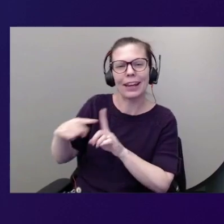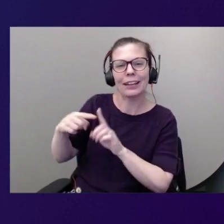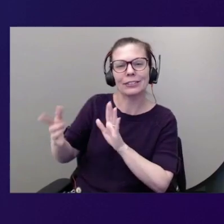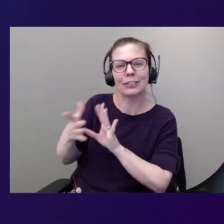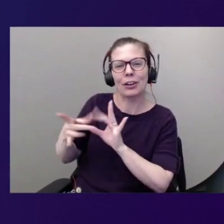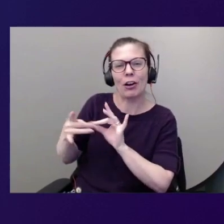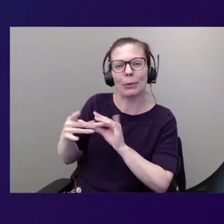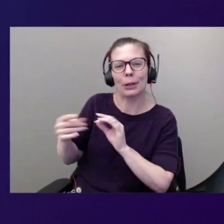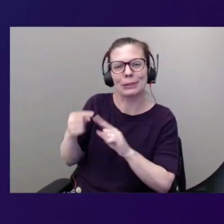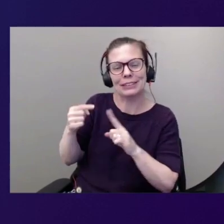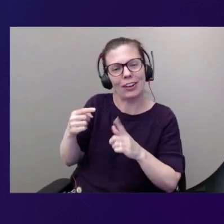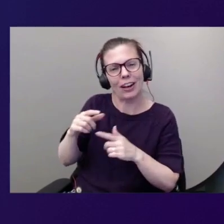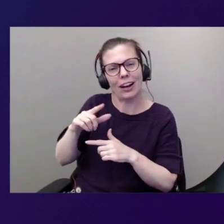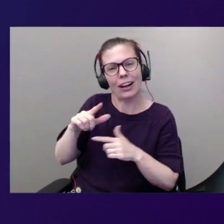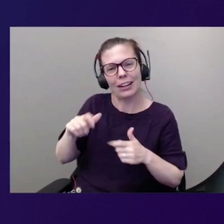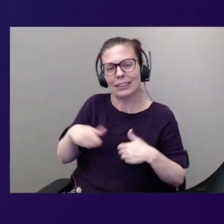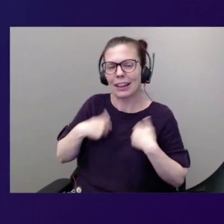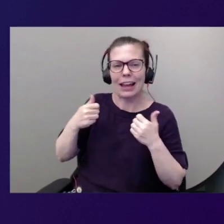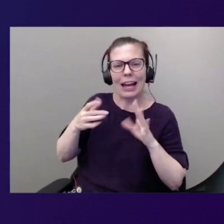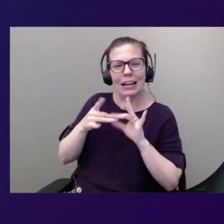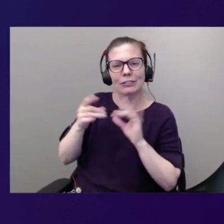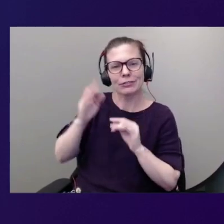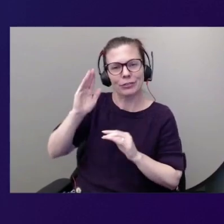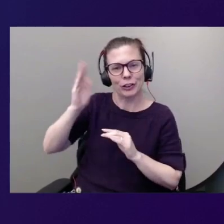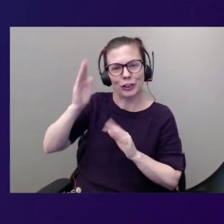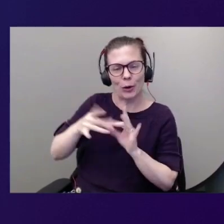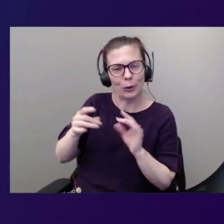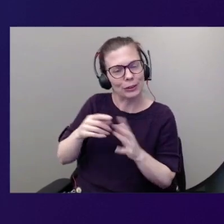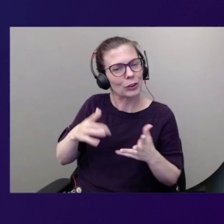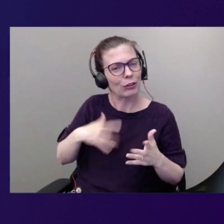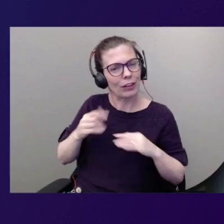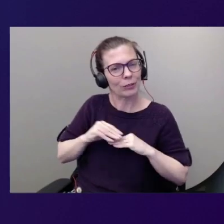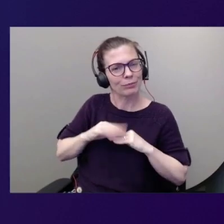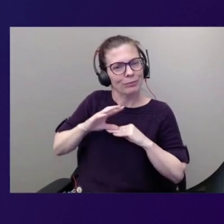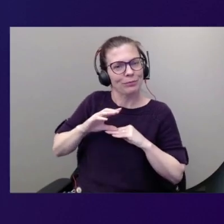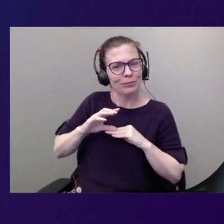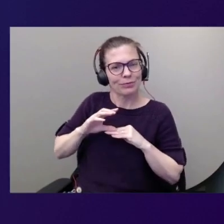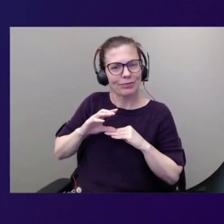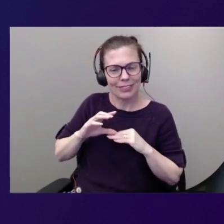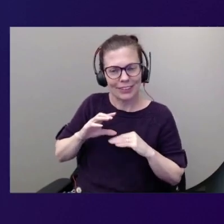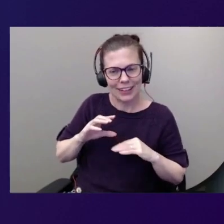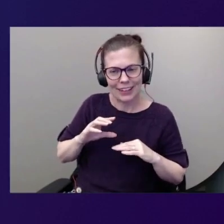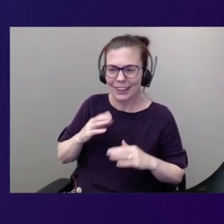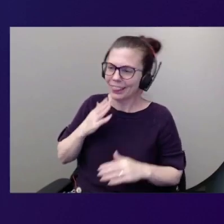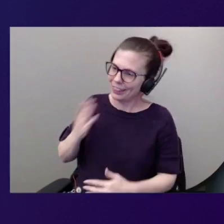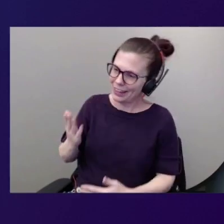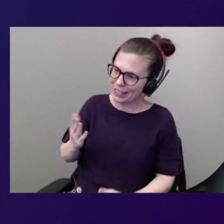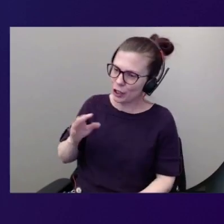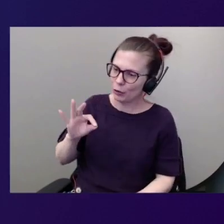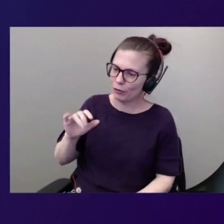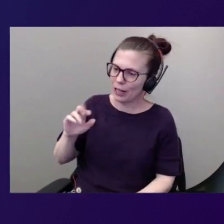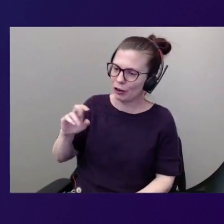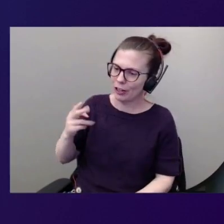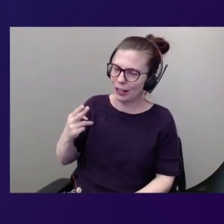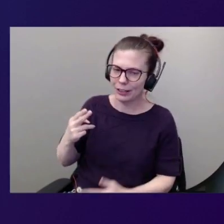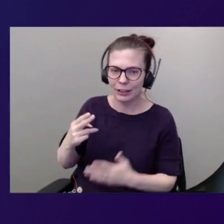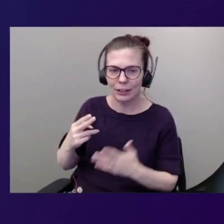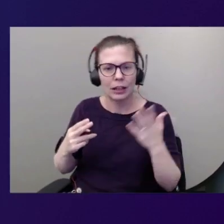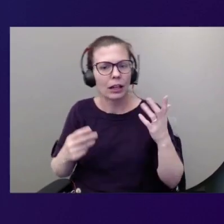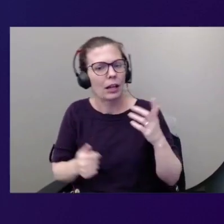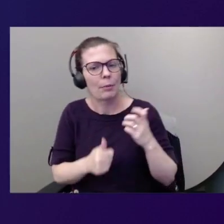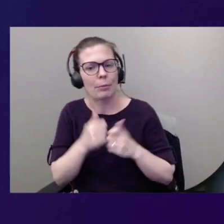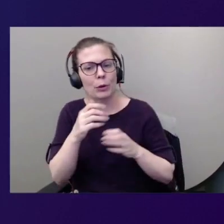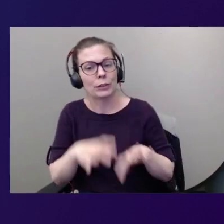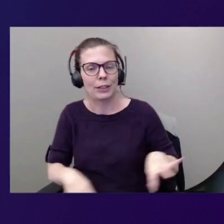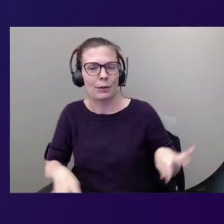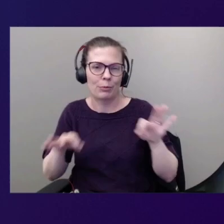feel the need to boost my self-esteem. Thank you, Farrah. You're welcome. We've got, and most importantly, our